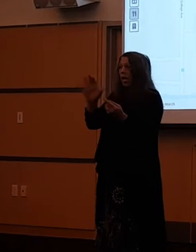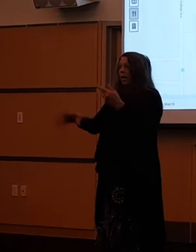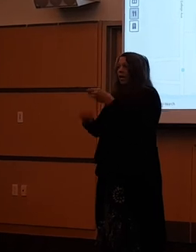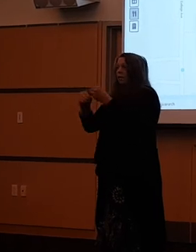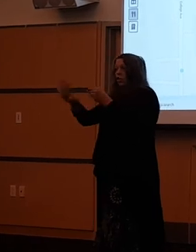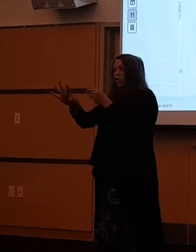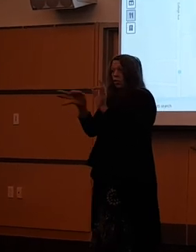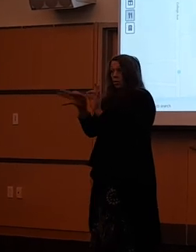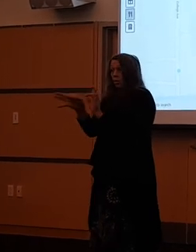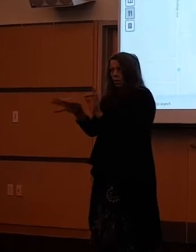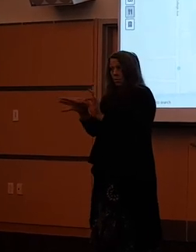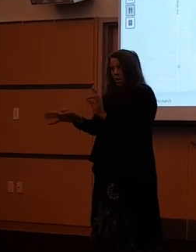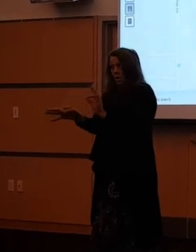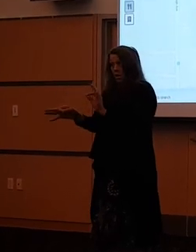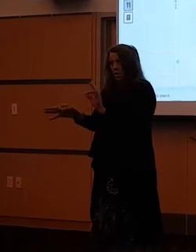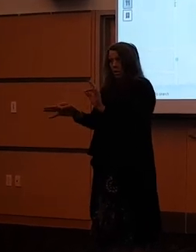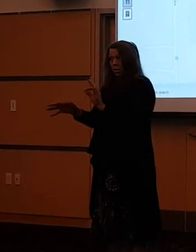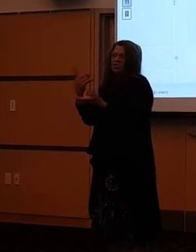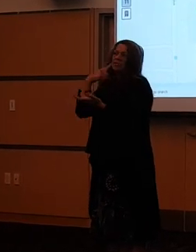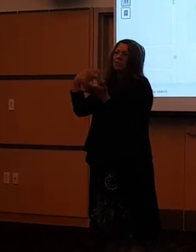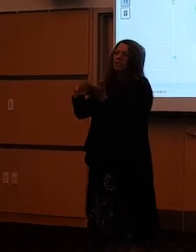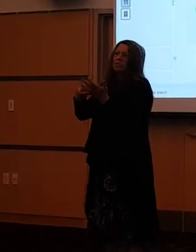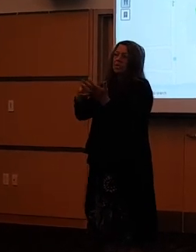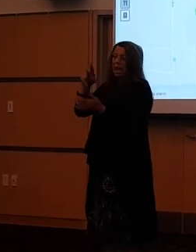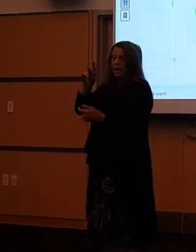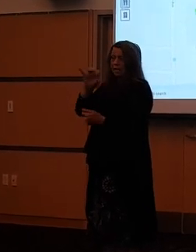So this is the NEC tab in this area.